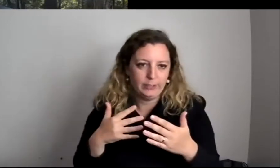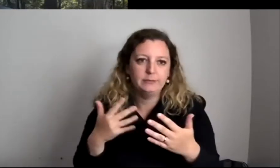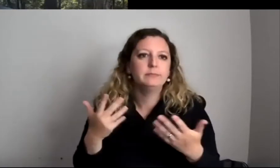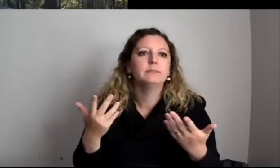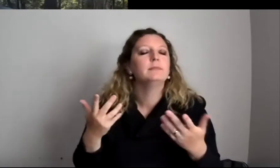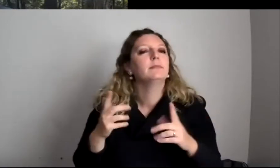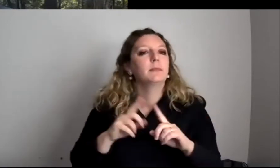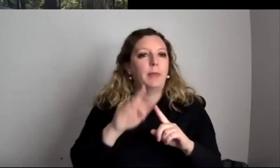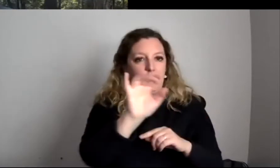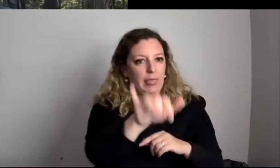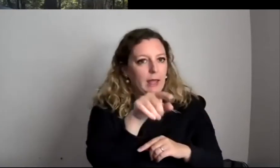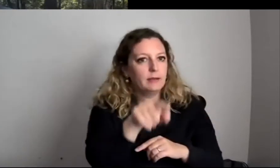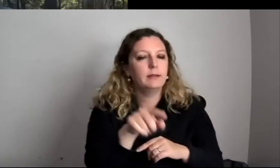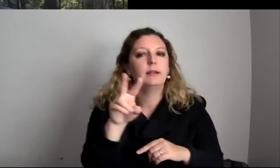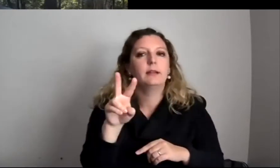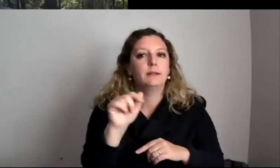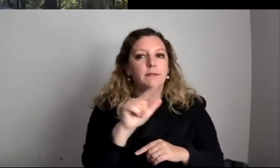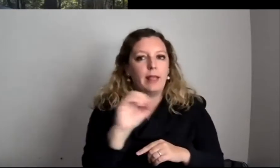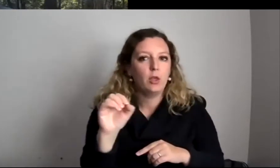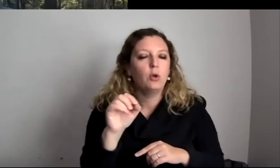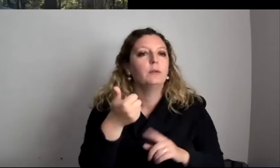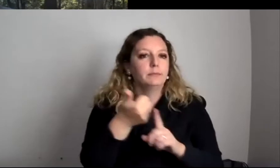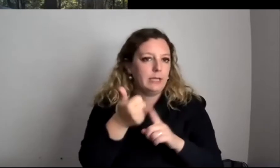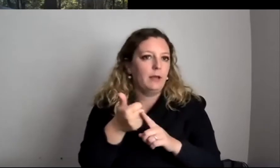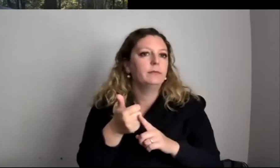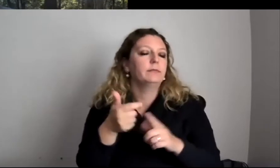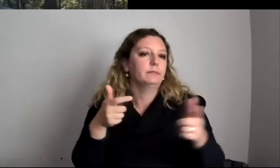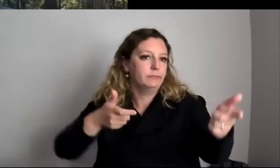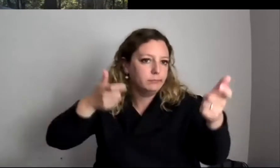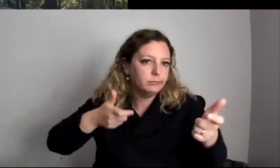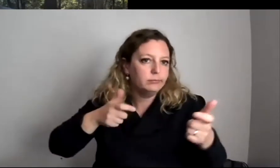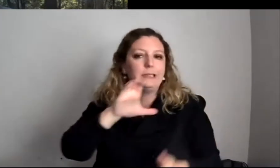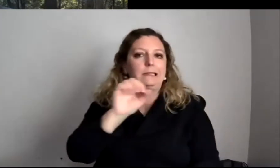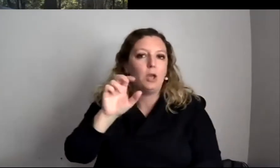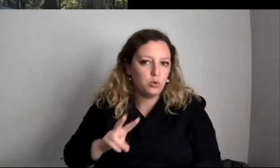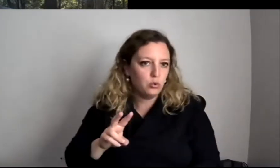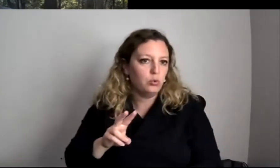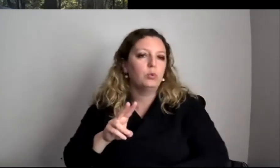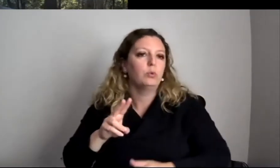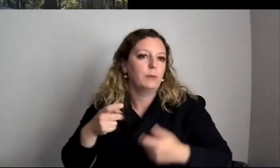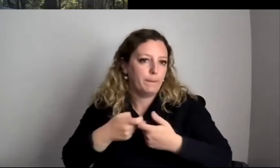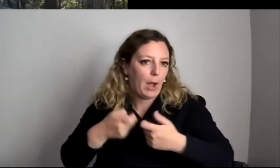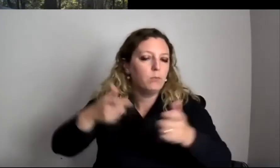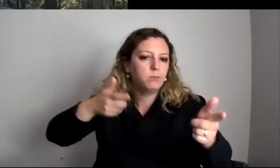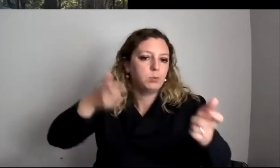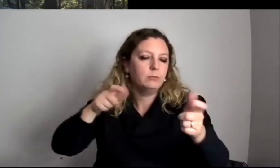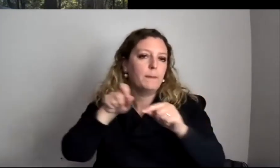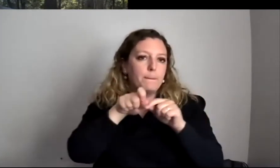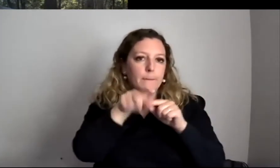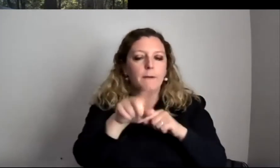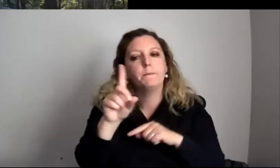seem. So this is Velu. Velu's our darter. He uses a CO2 powered rifle to shoot darts that